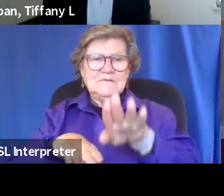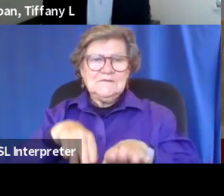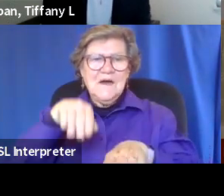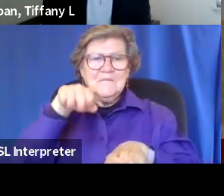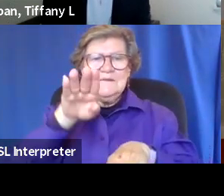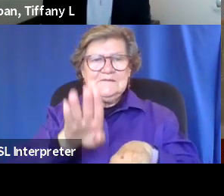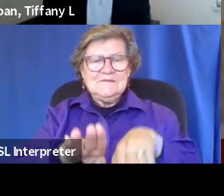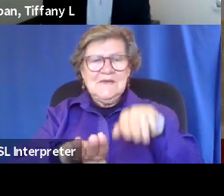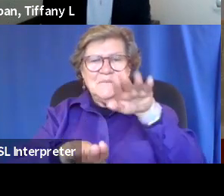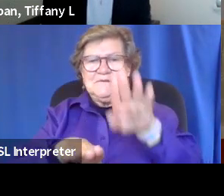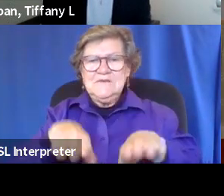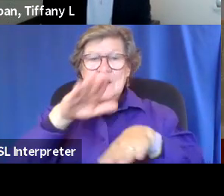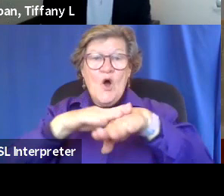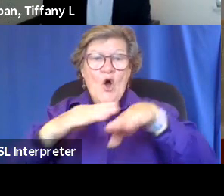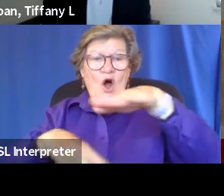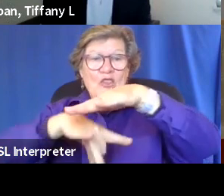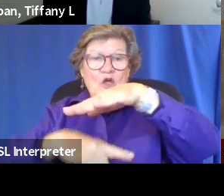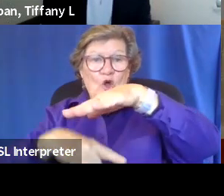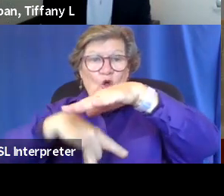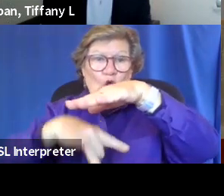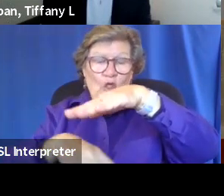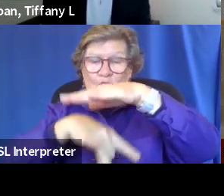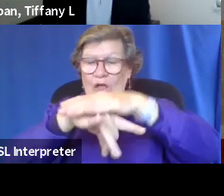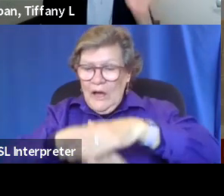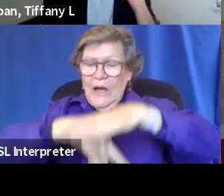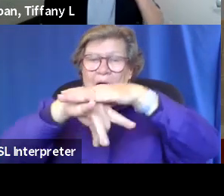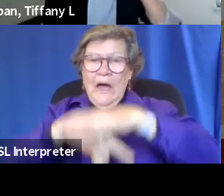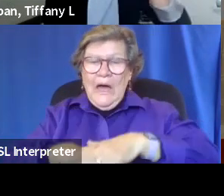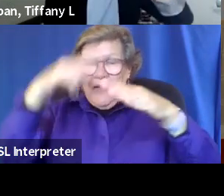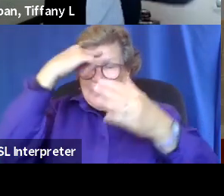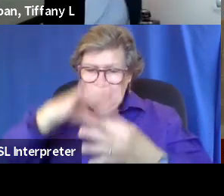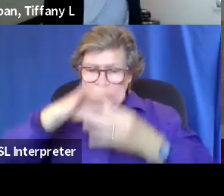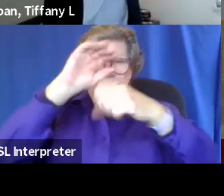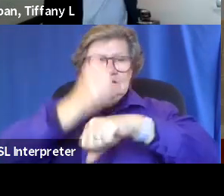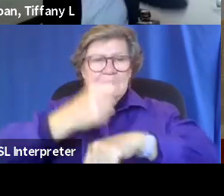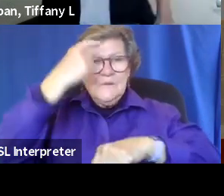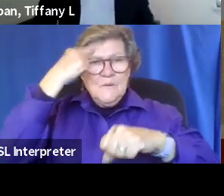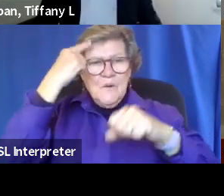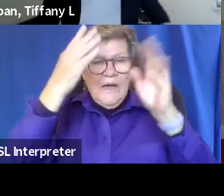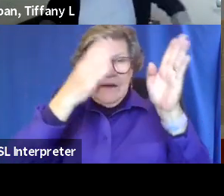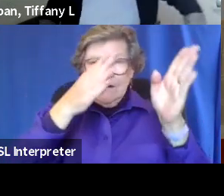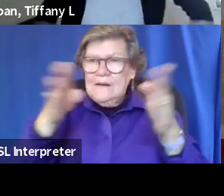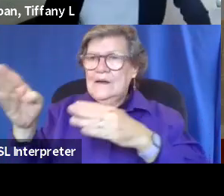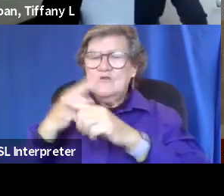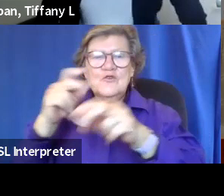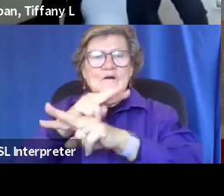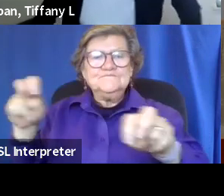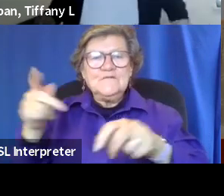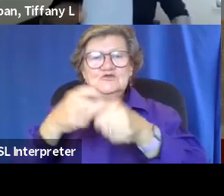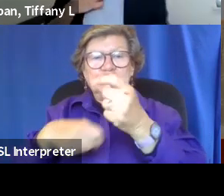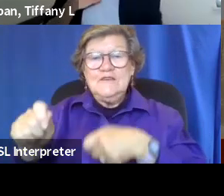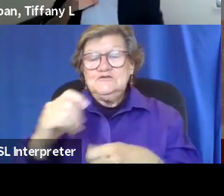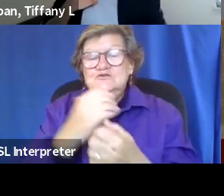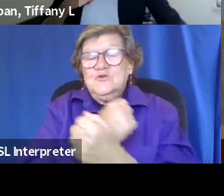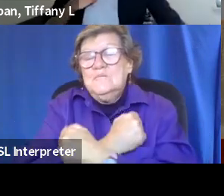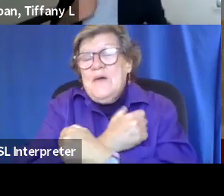the earth. It creates an energy into the body that can reframe the brain away from criminal tendencies to compassion and love. 100%.